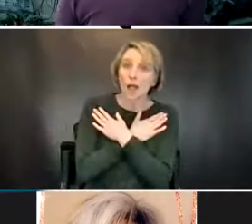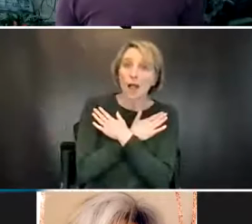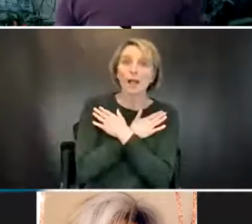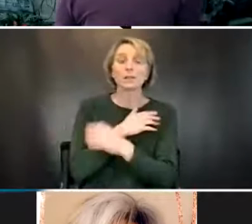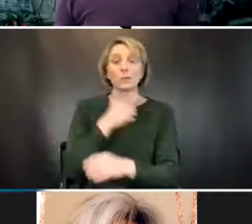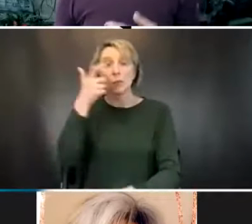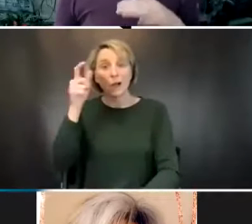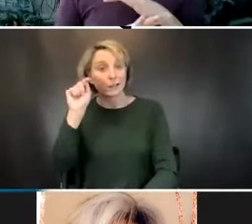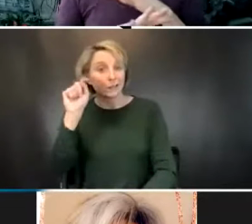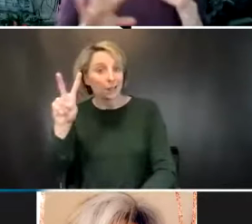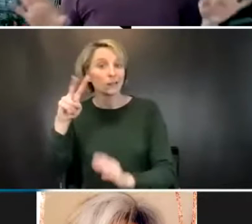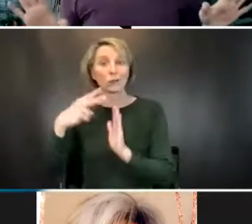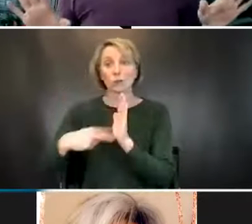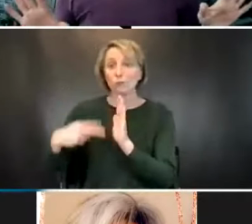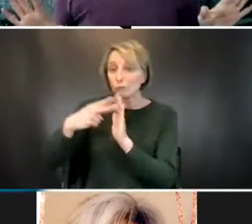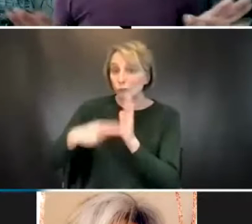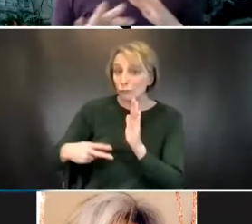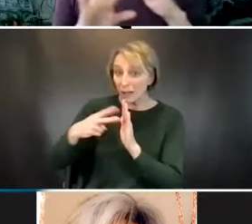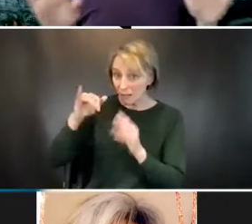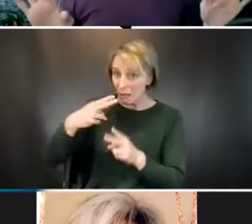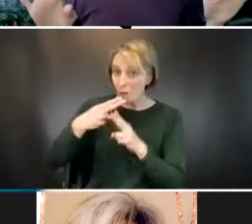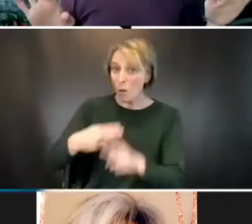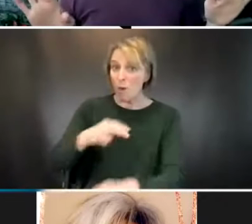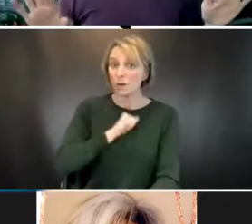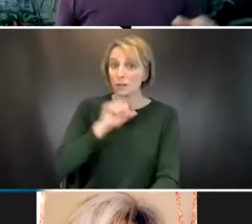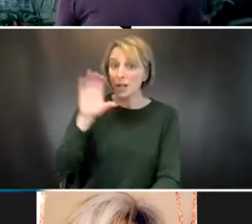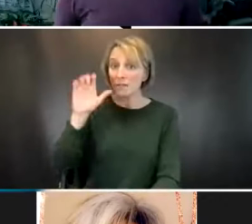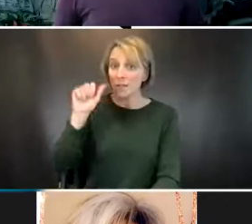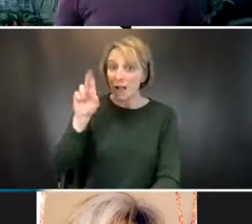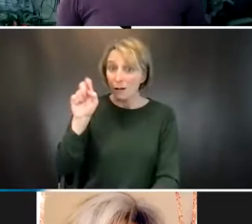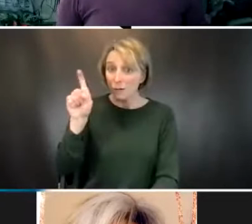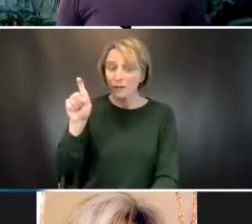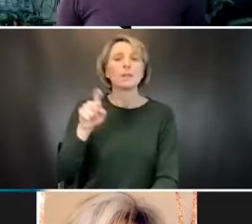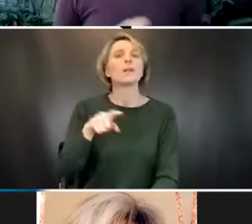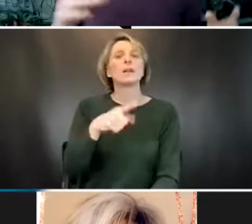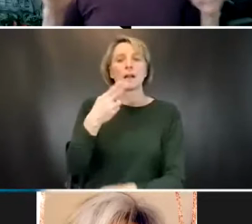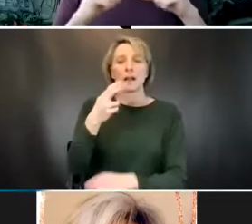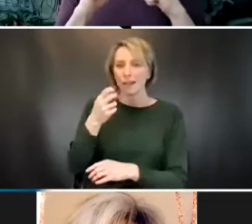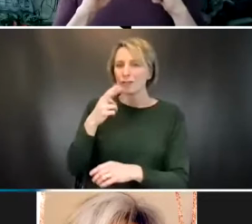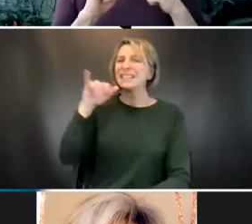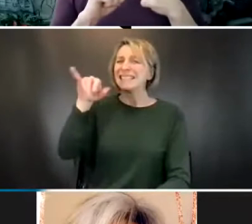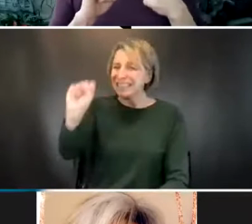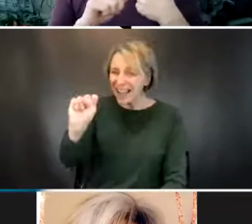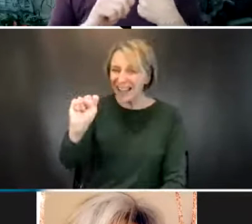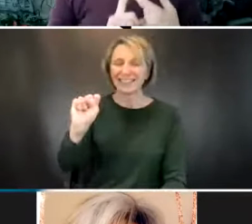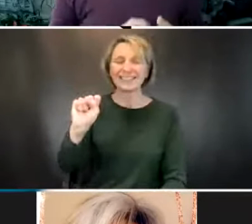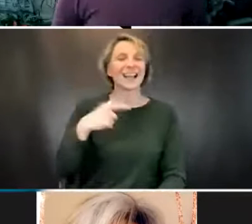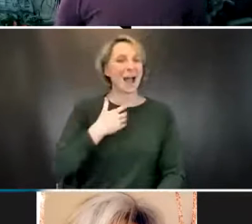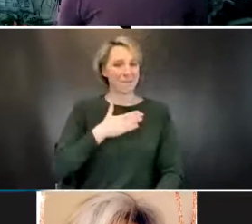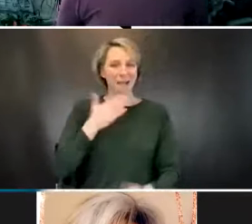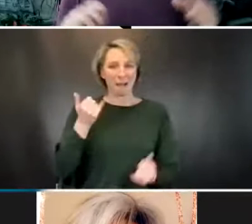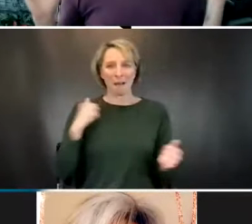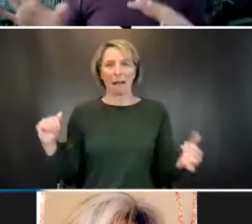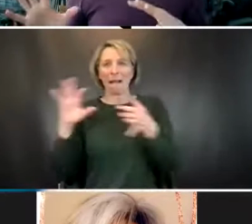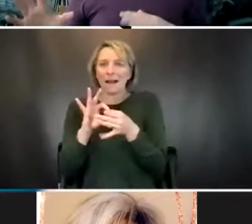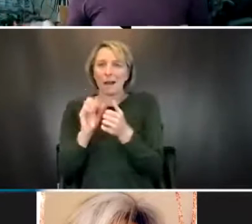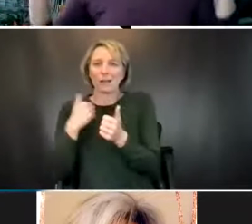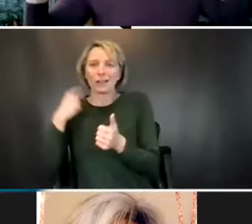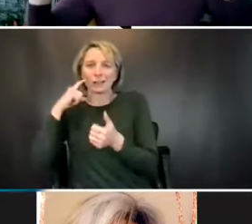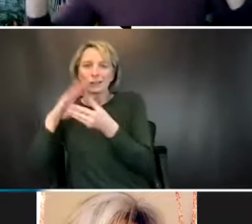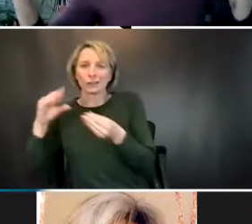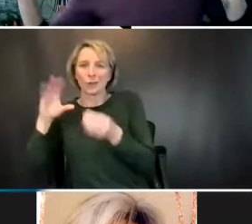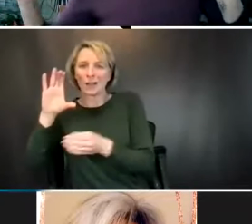books counted as self-care? 100%, 100%. So I'm glad. I knew these two things would connect. So you guys are getting